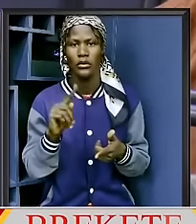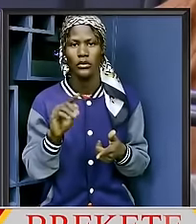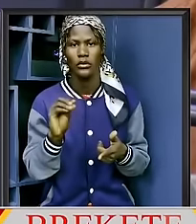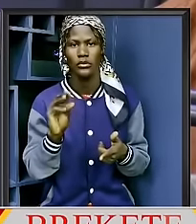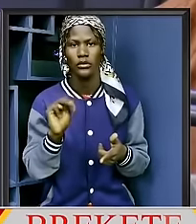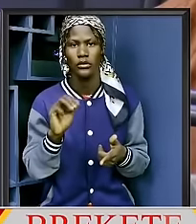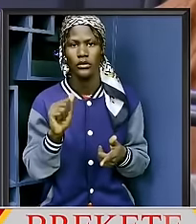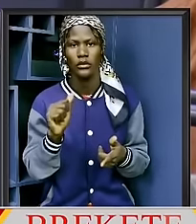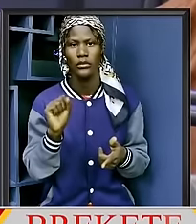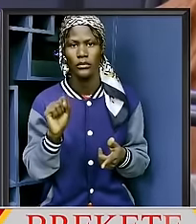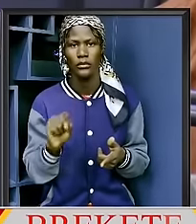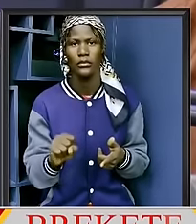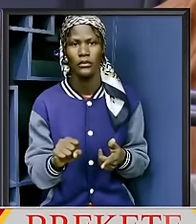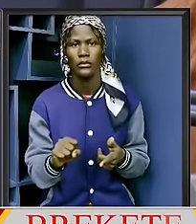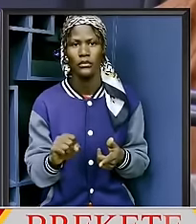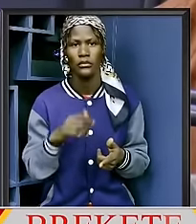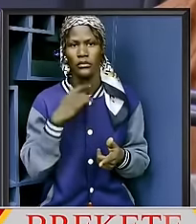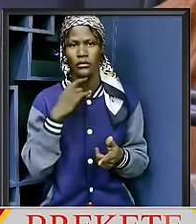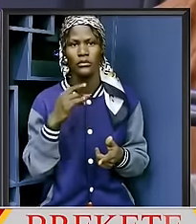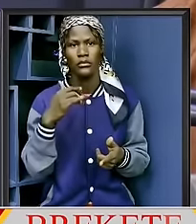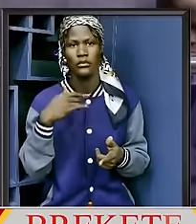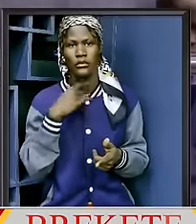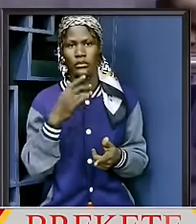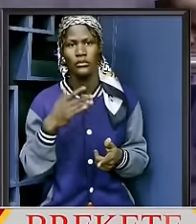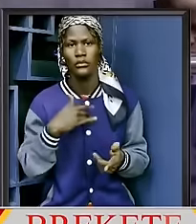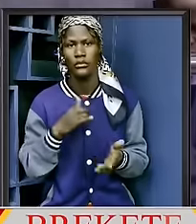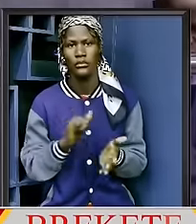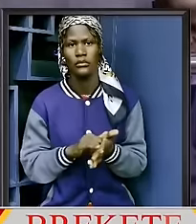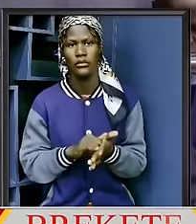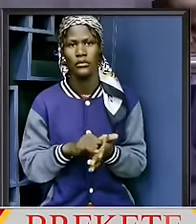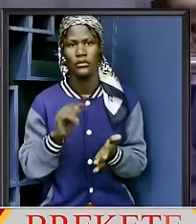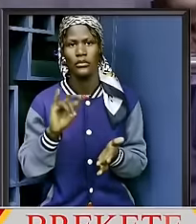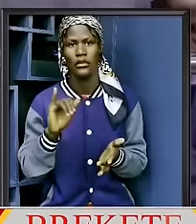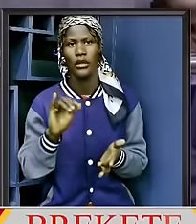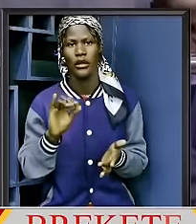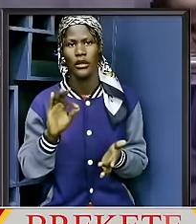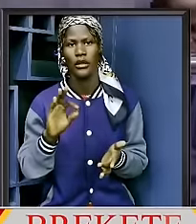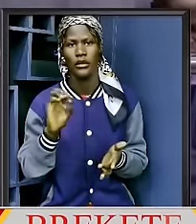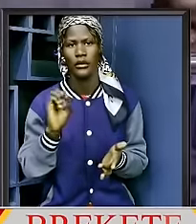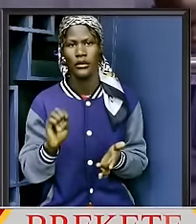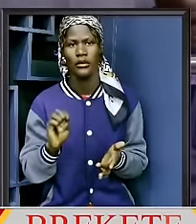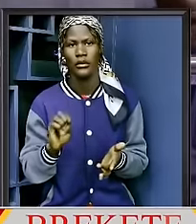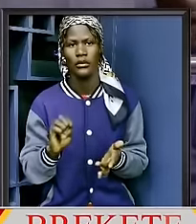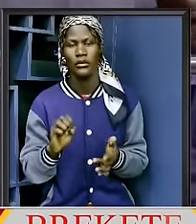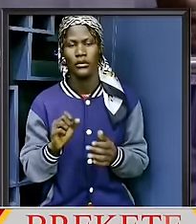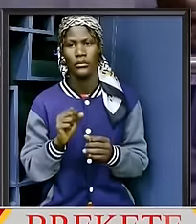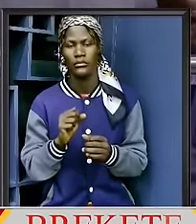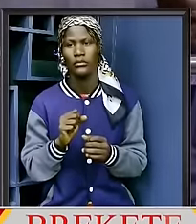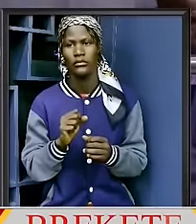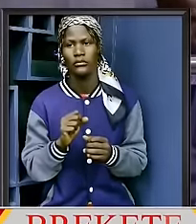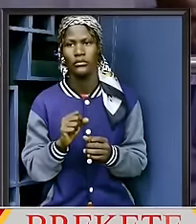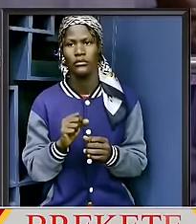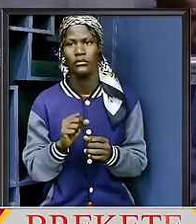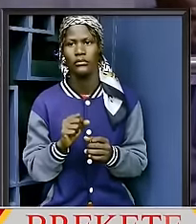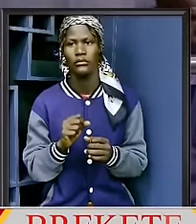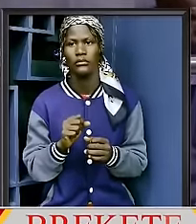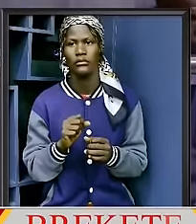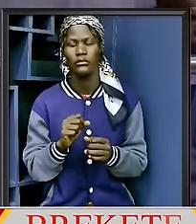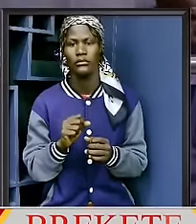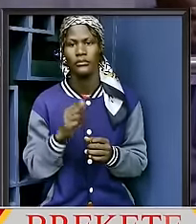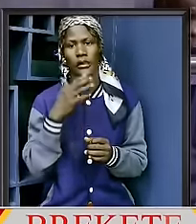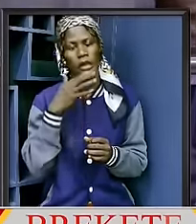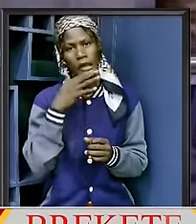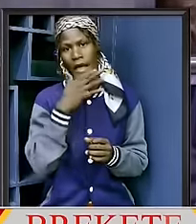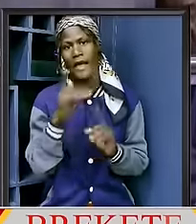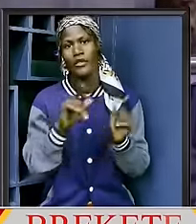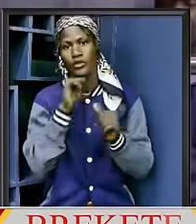I'm a thief. They are calling them again from the office that I'm a fraudster. That they should not give me money. I say I'm not even going out to collect